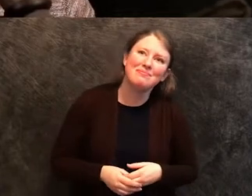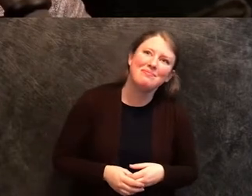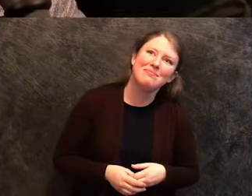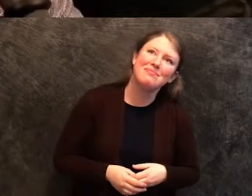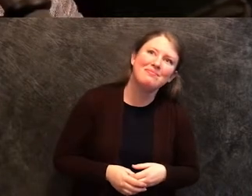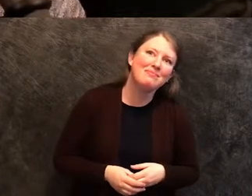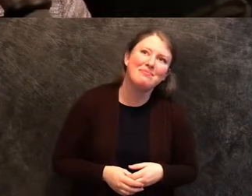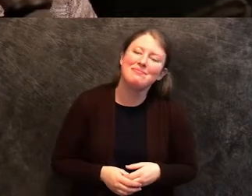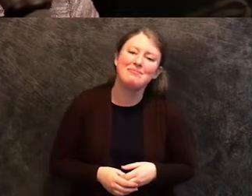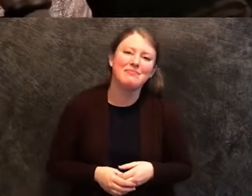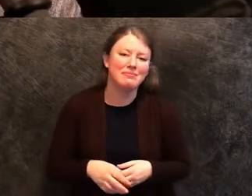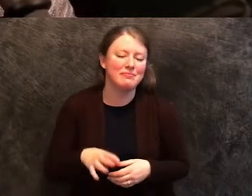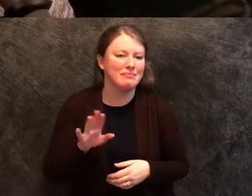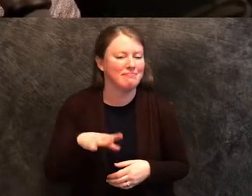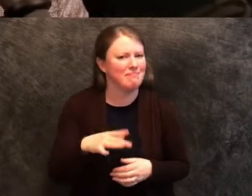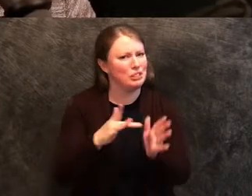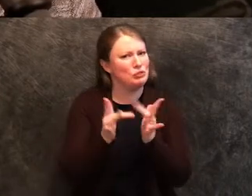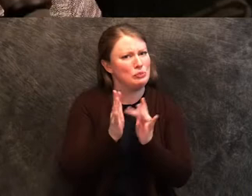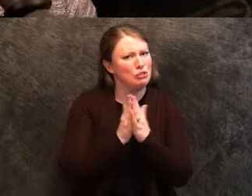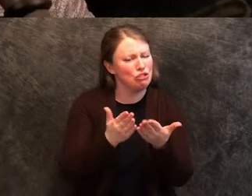Just thinking about a scripture just says,